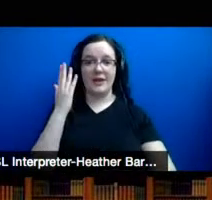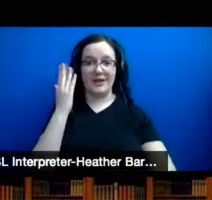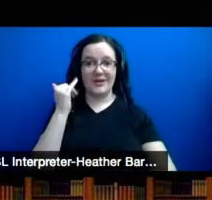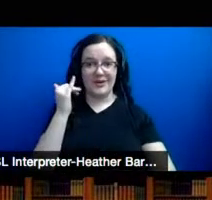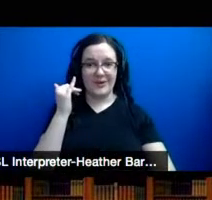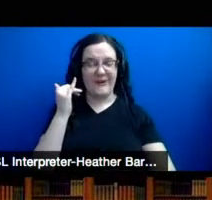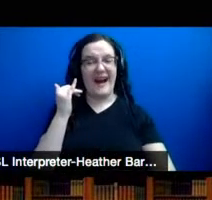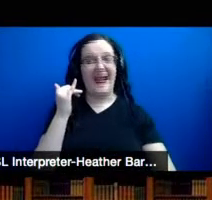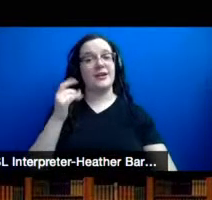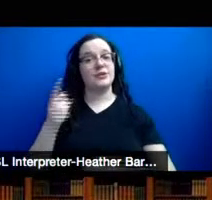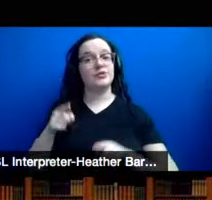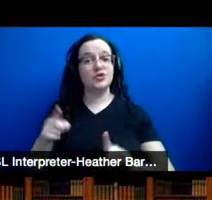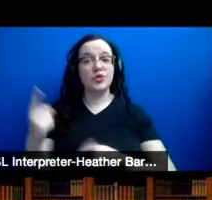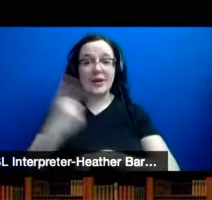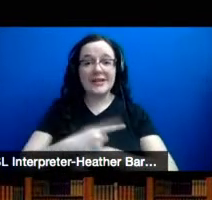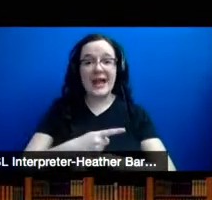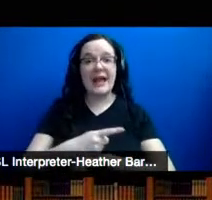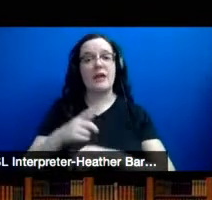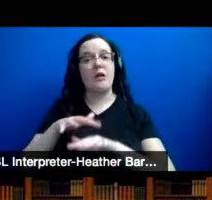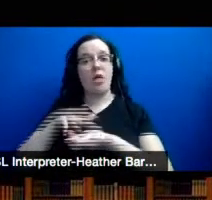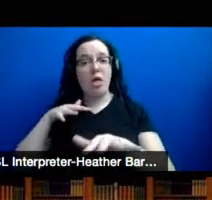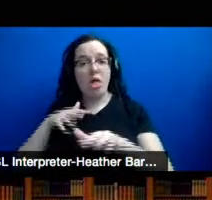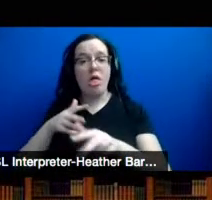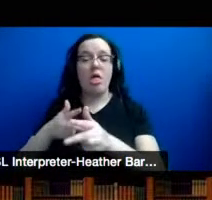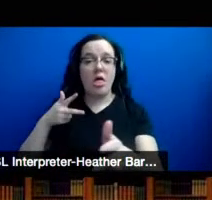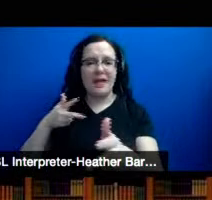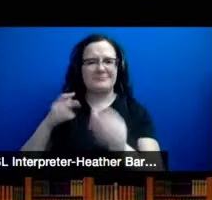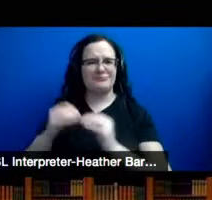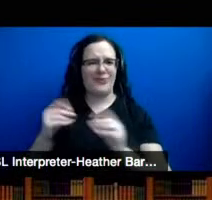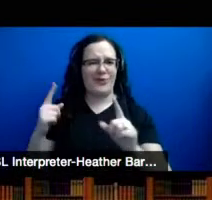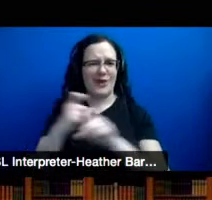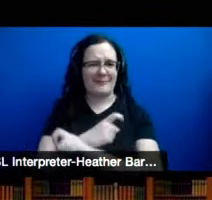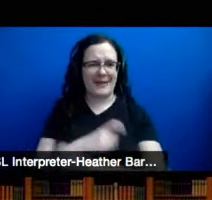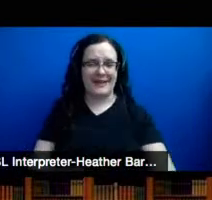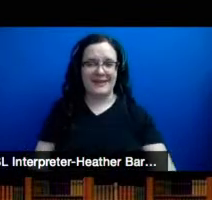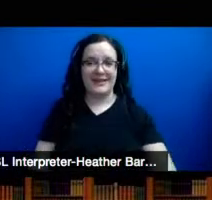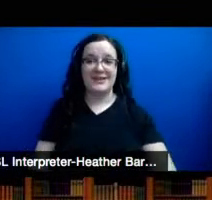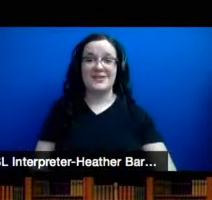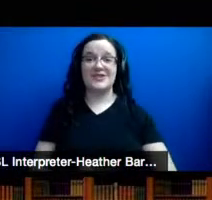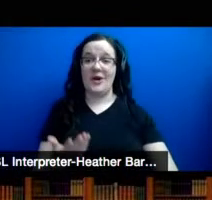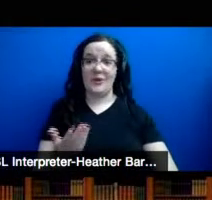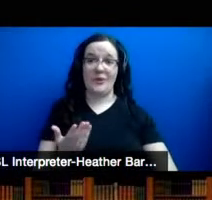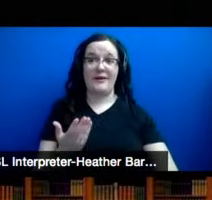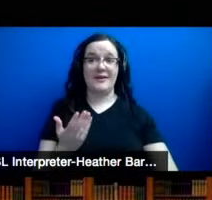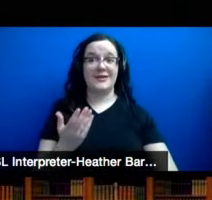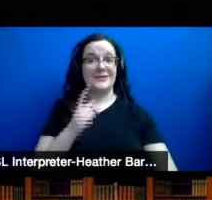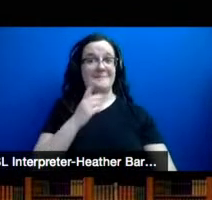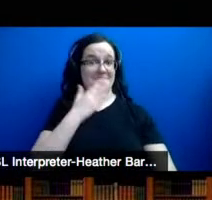with traffic and things like that. So at best, you're looking at a 40%